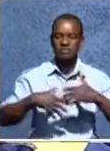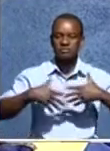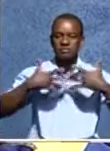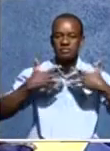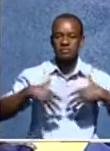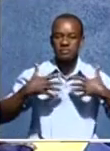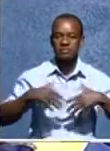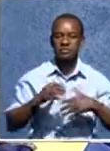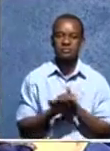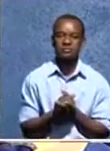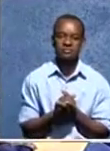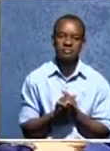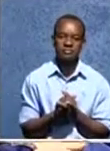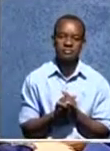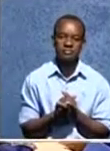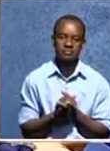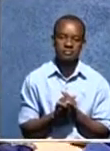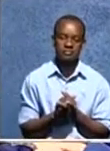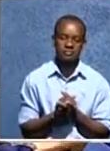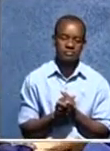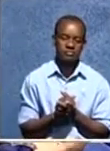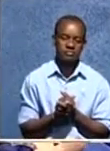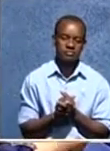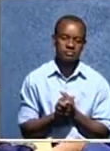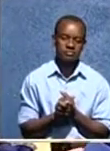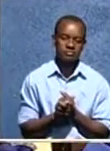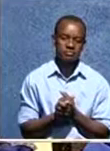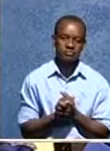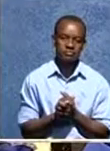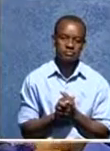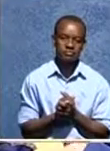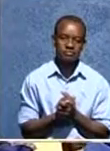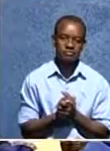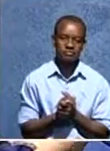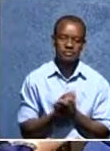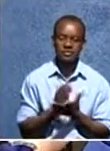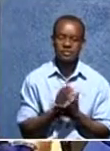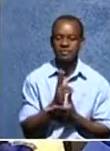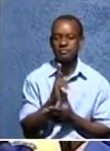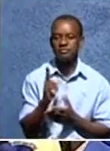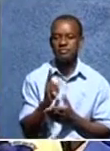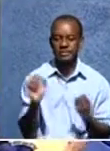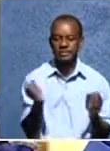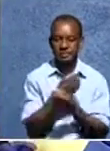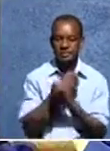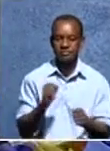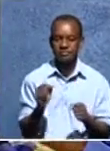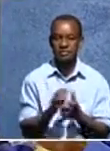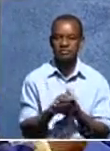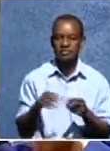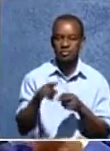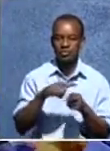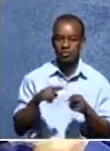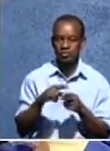a degree course that have never carried a plate, for instance. Now, these people cannot be used in a hotel, because it's a given that if you are in the hospitality industry,